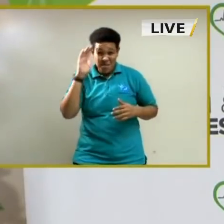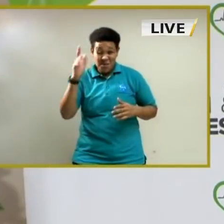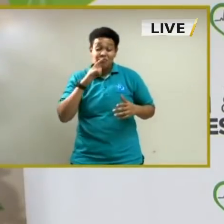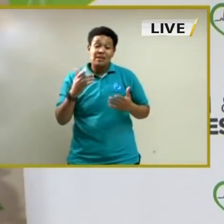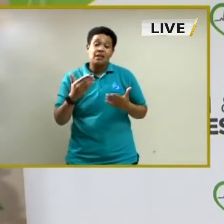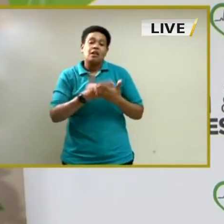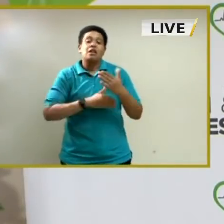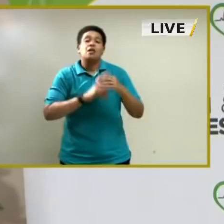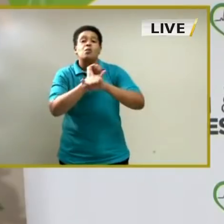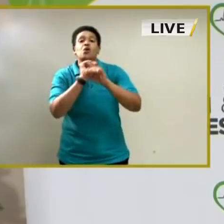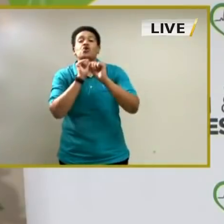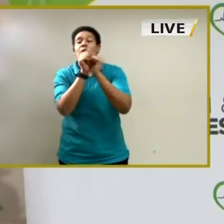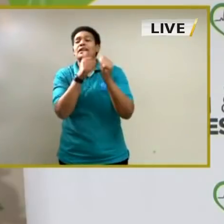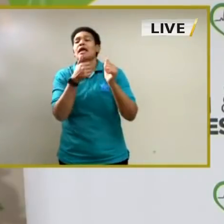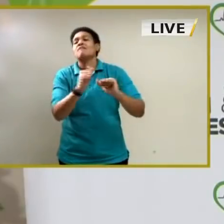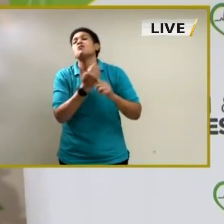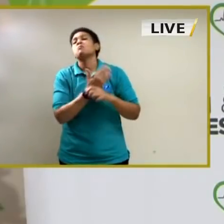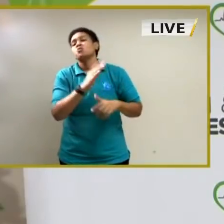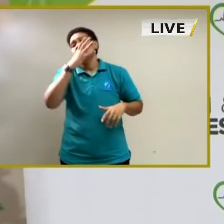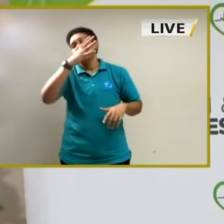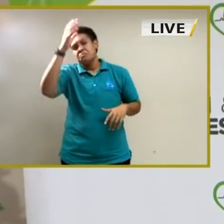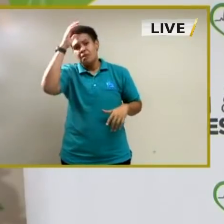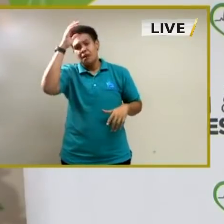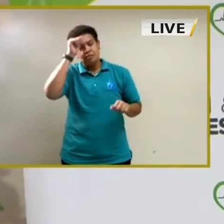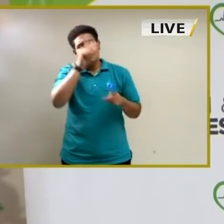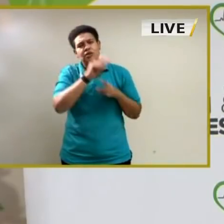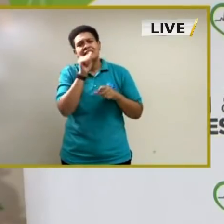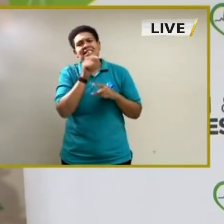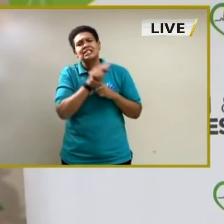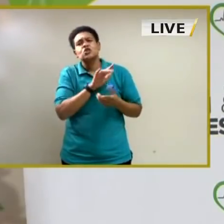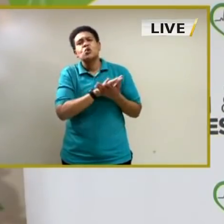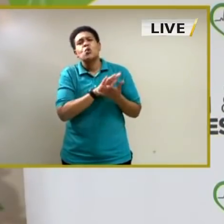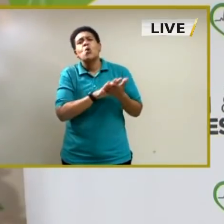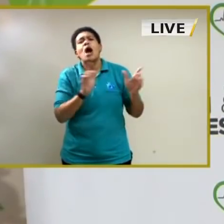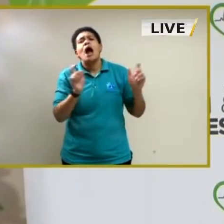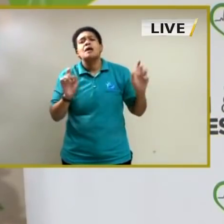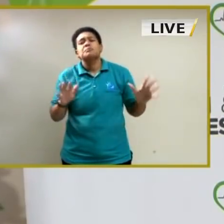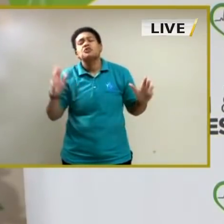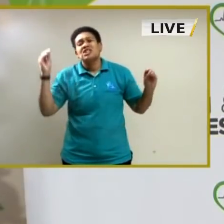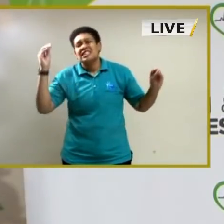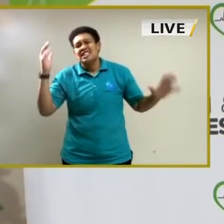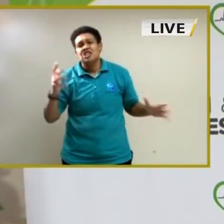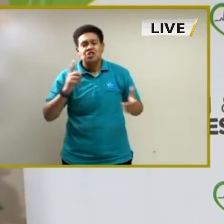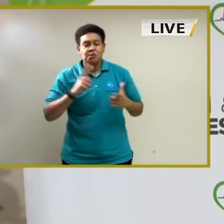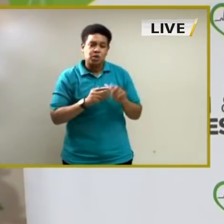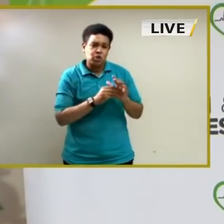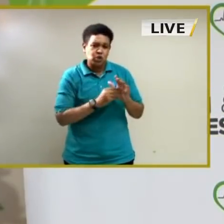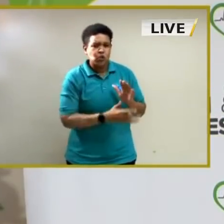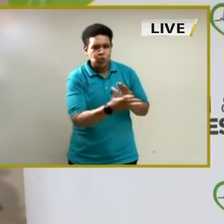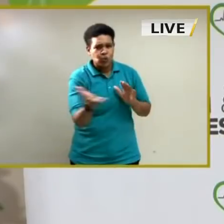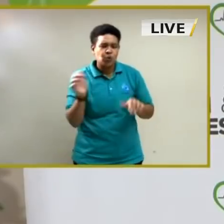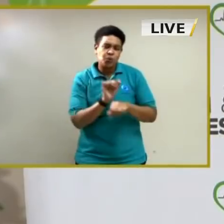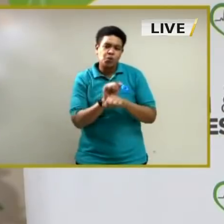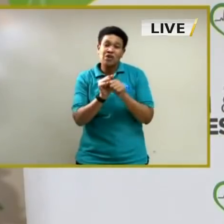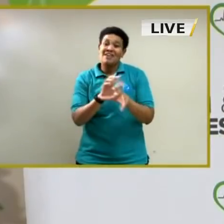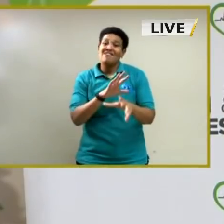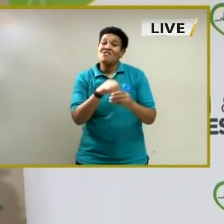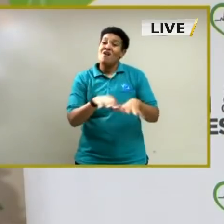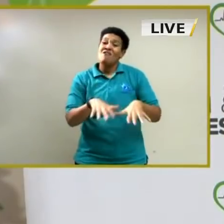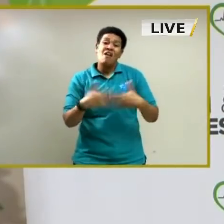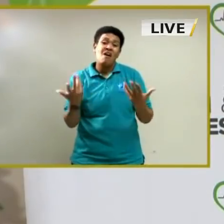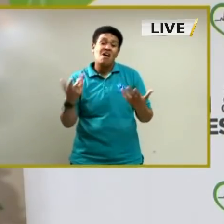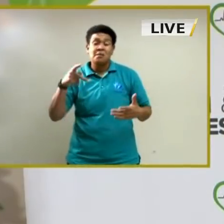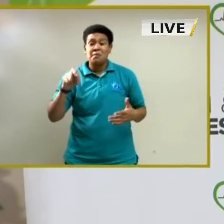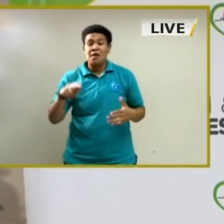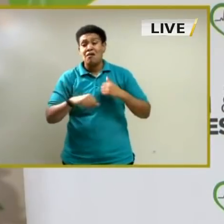collective effort between parents, guardians, school administrators, teachers, and students, involving a lot of public